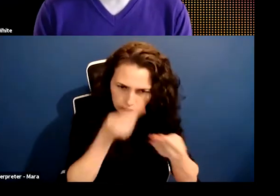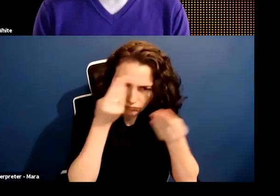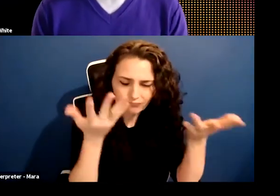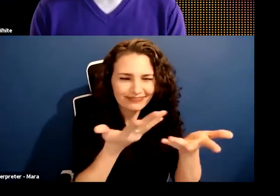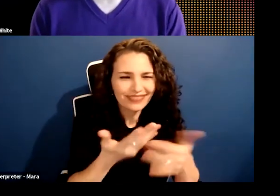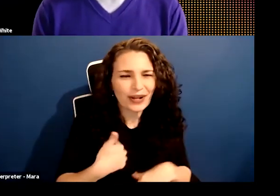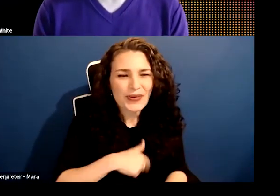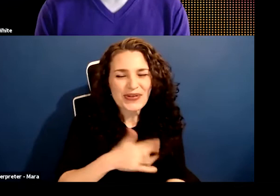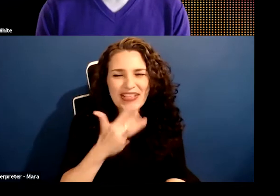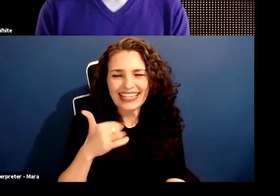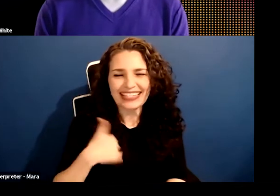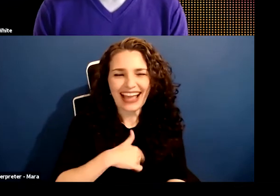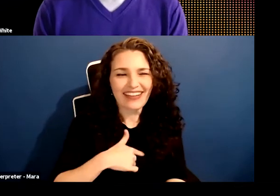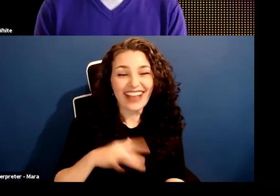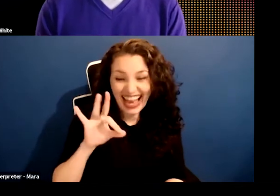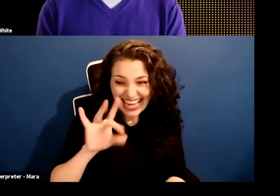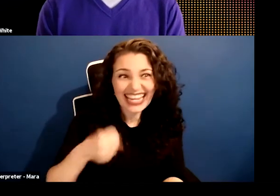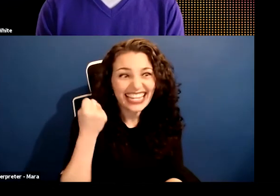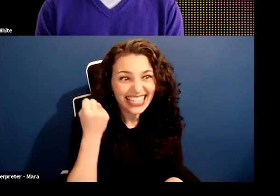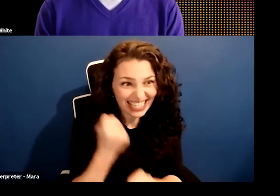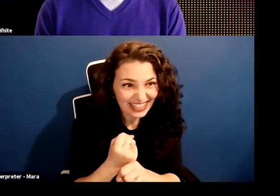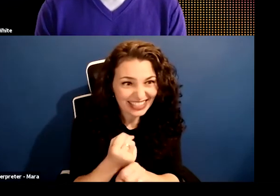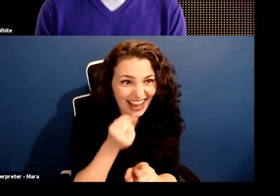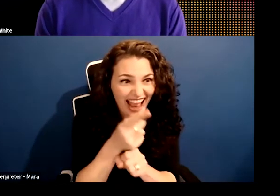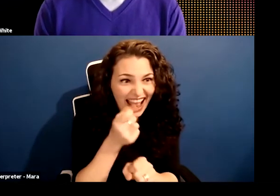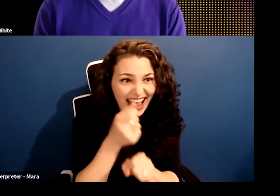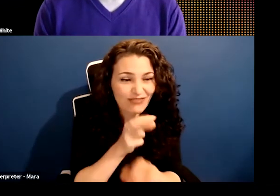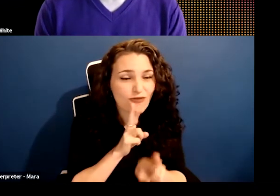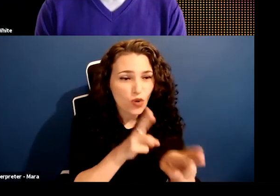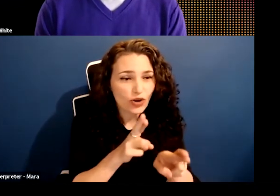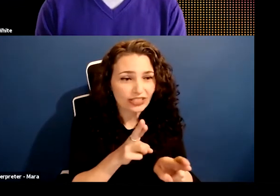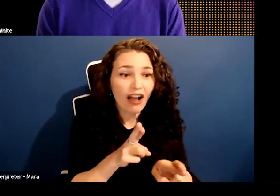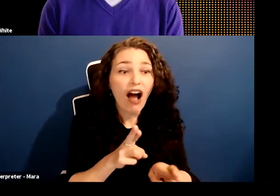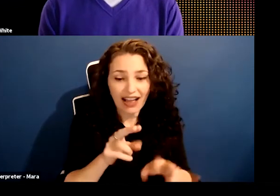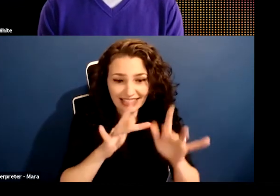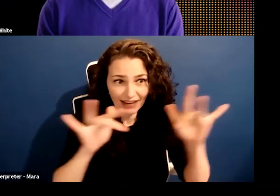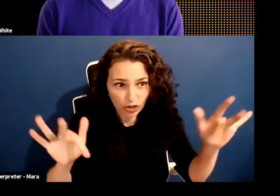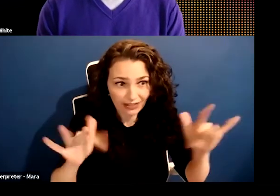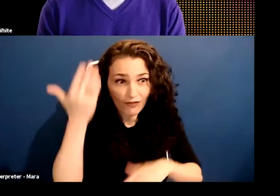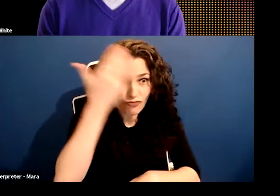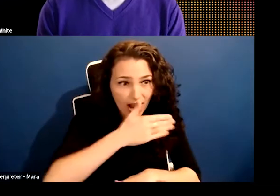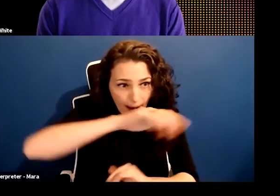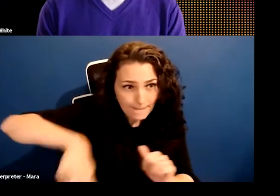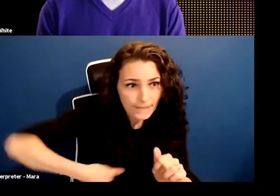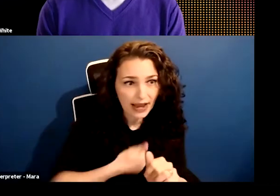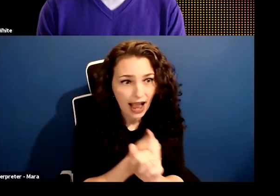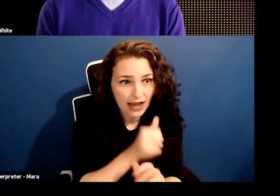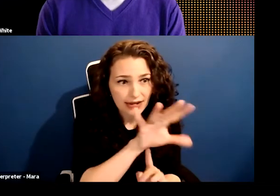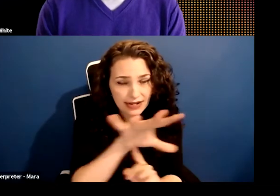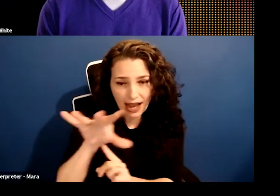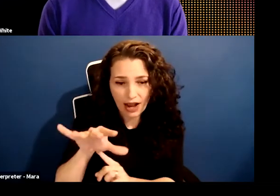have at our fingertips 8 years of annual reports on the state of diversity in front of and behind the camera in Hollywood, film, and